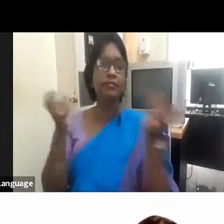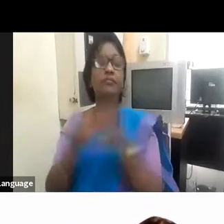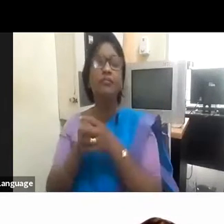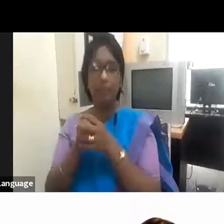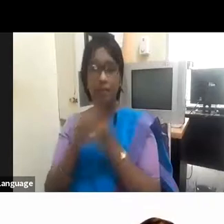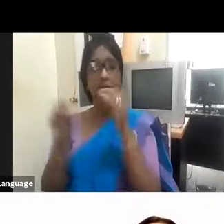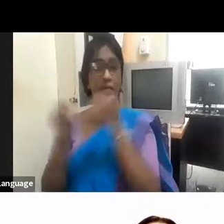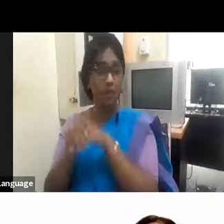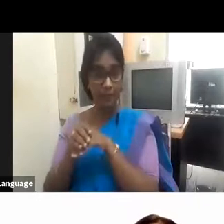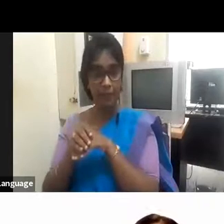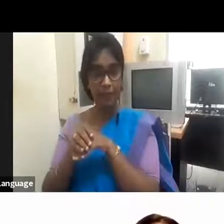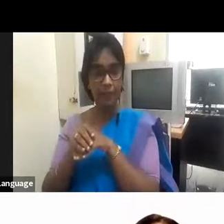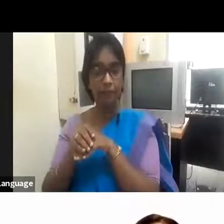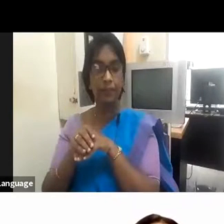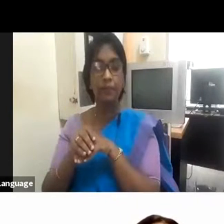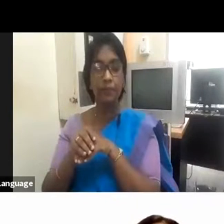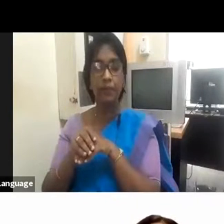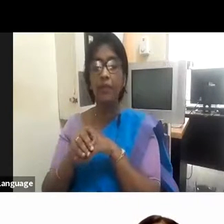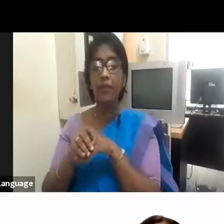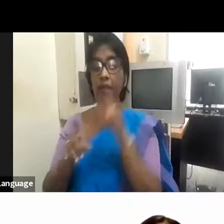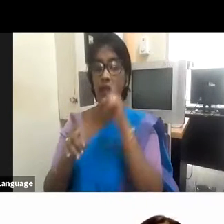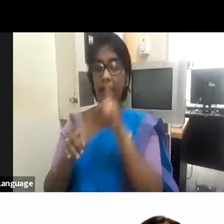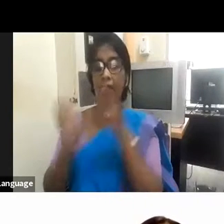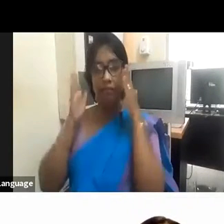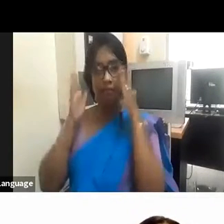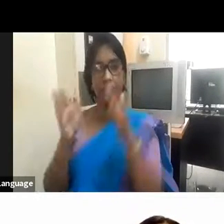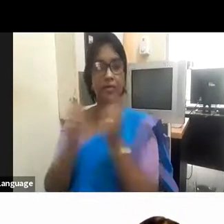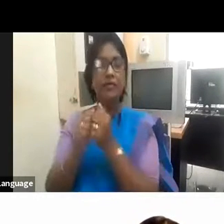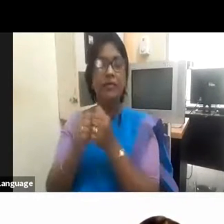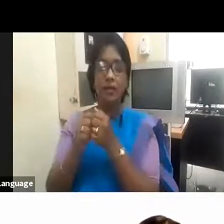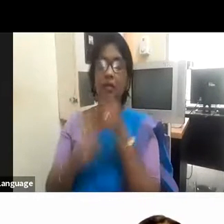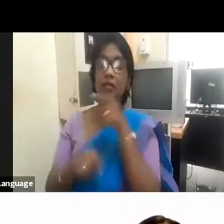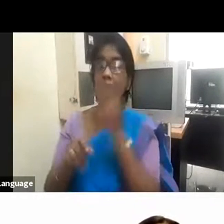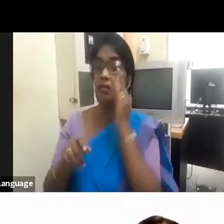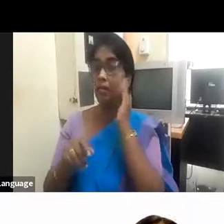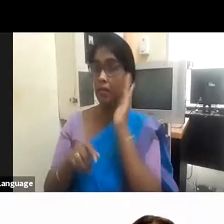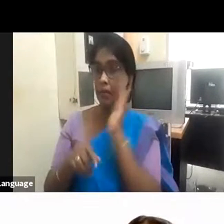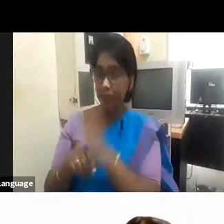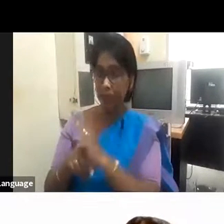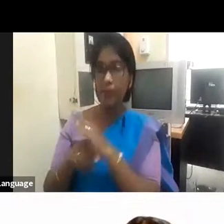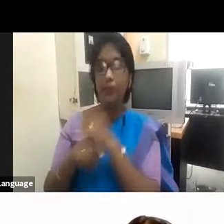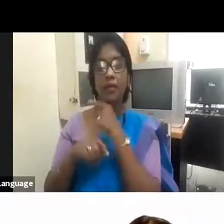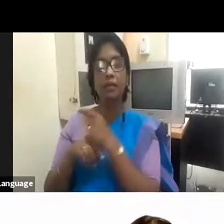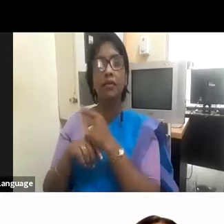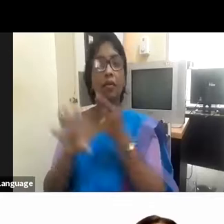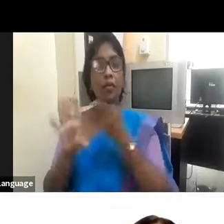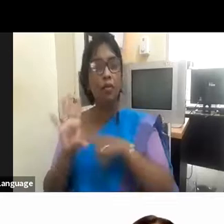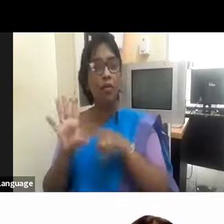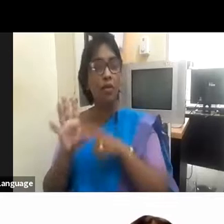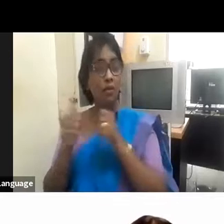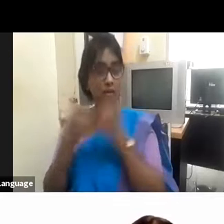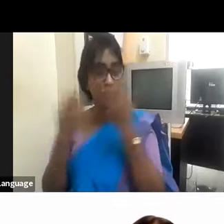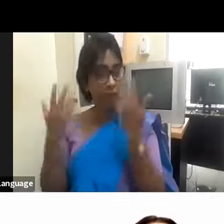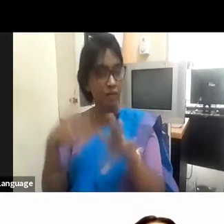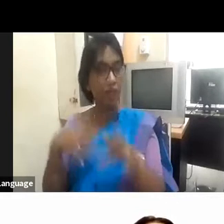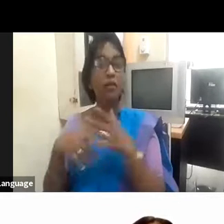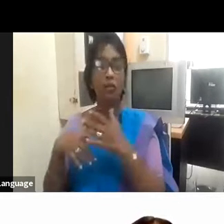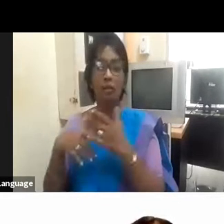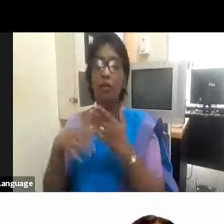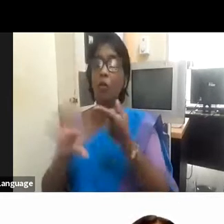they completed their studies, we had to give them internships in our different